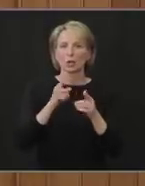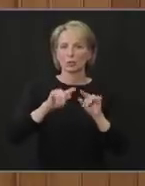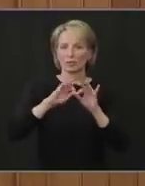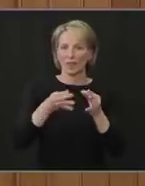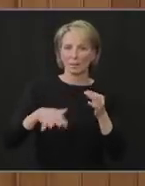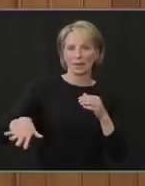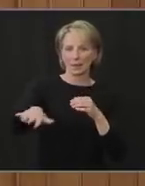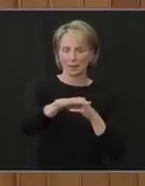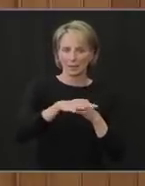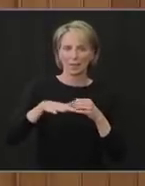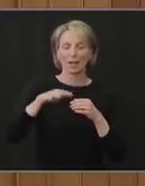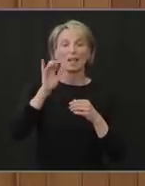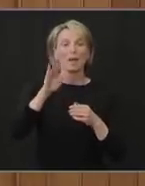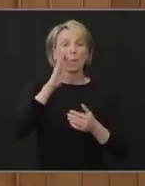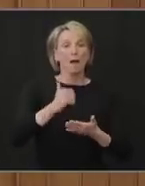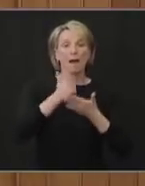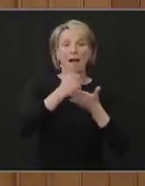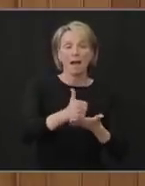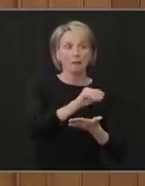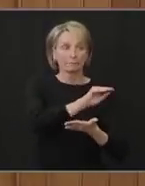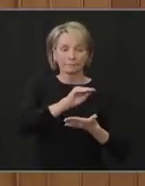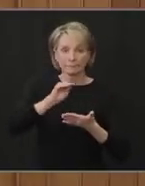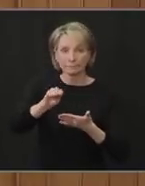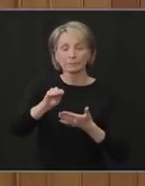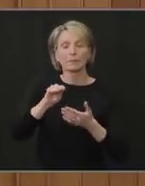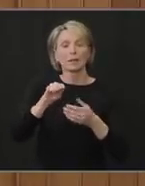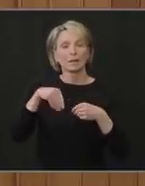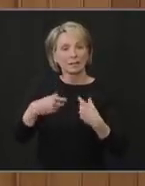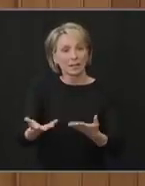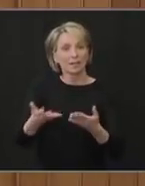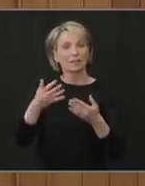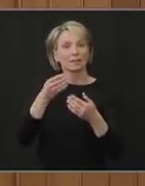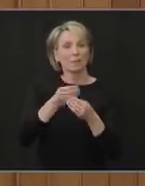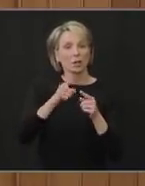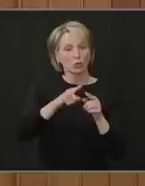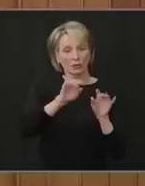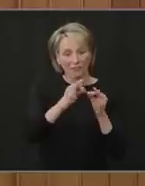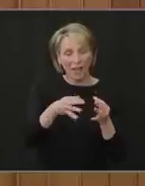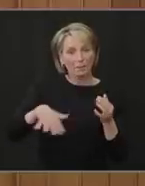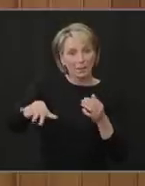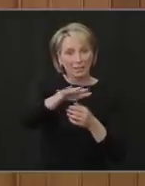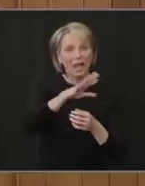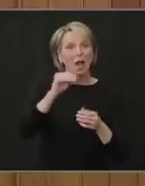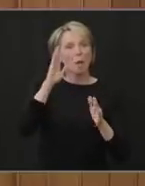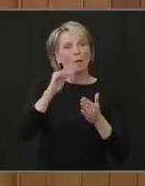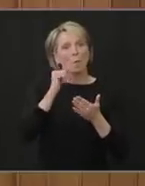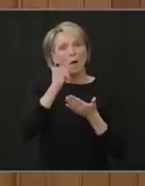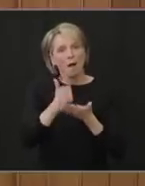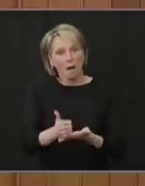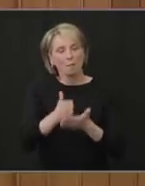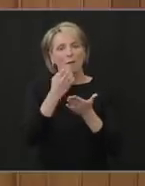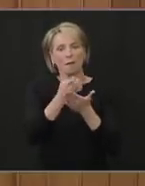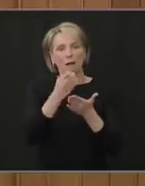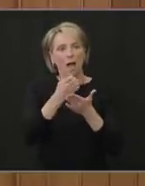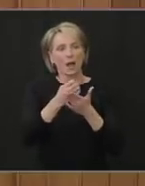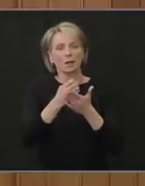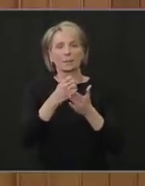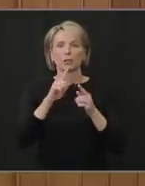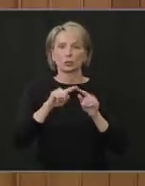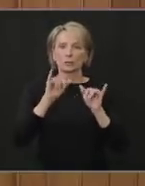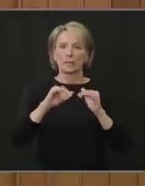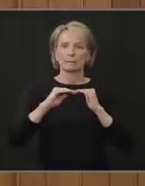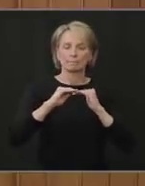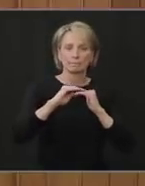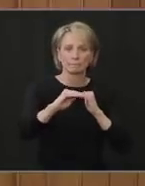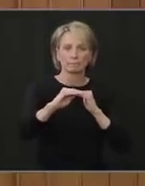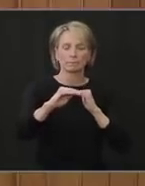important infusion of money, not just into individual families, but also into the economy writ large. Those